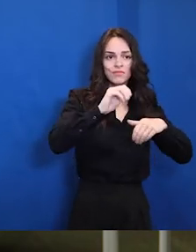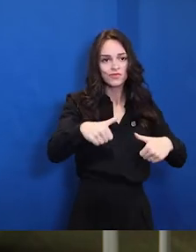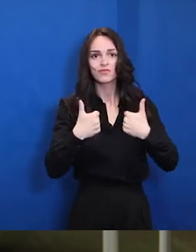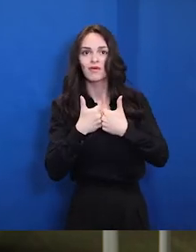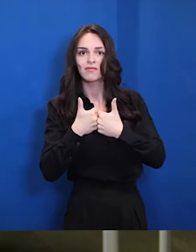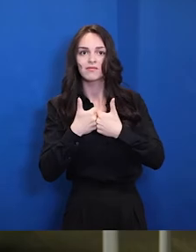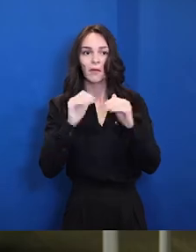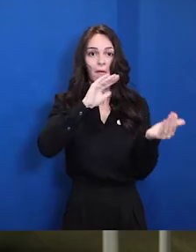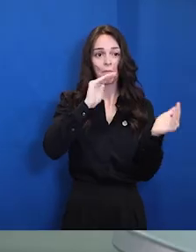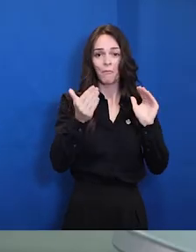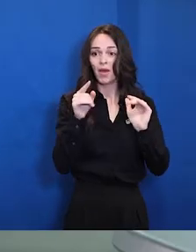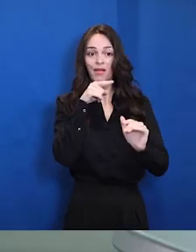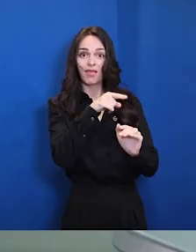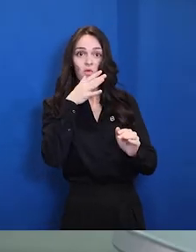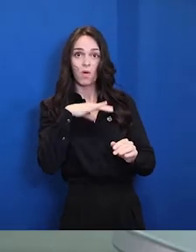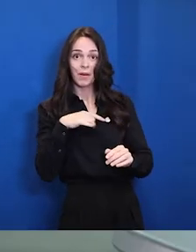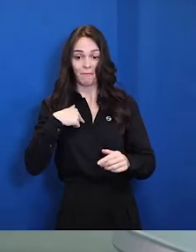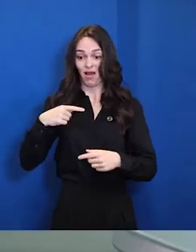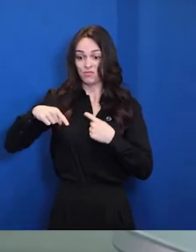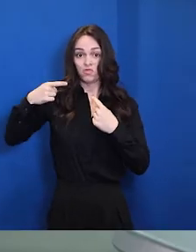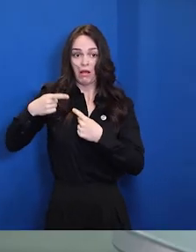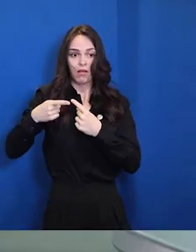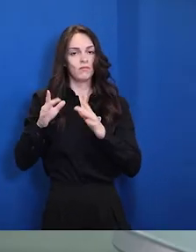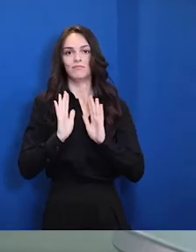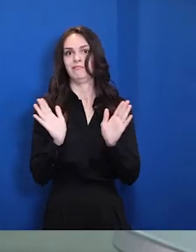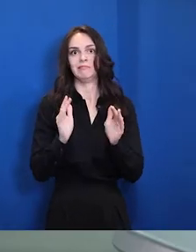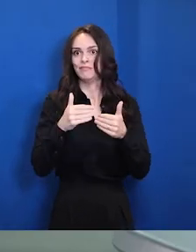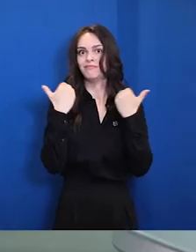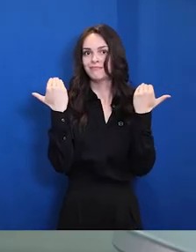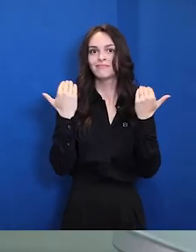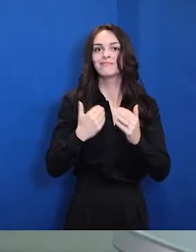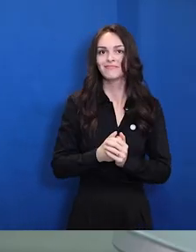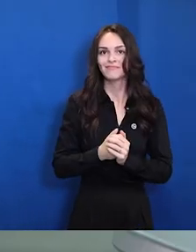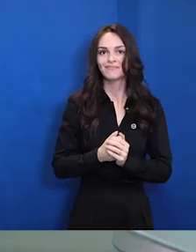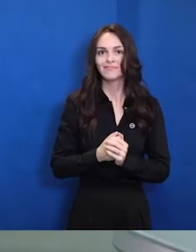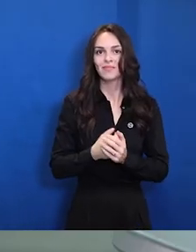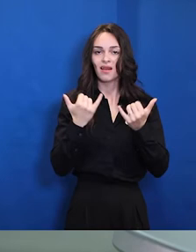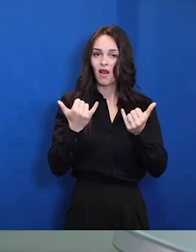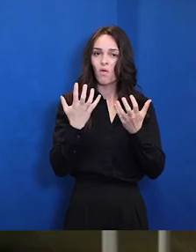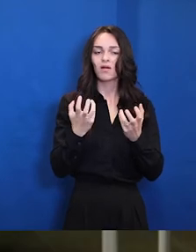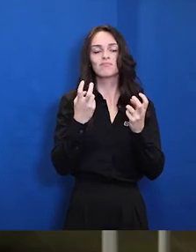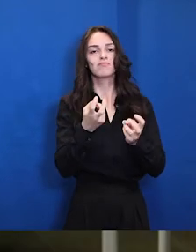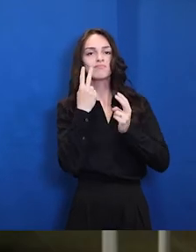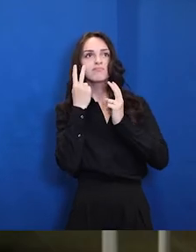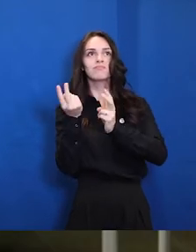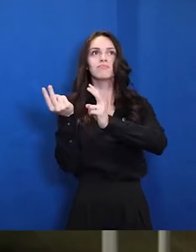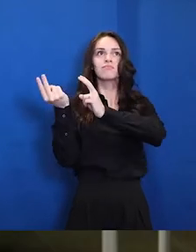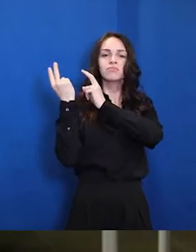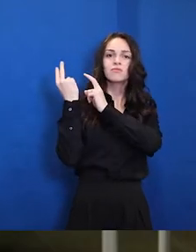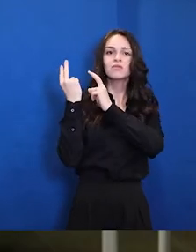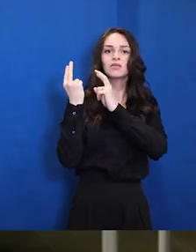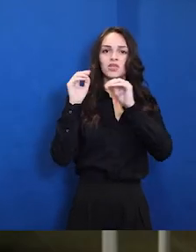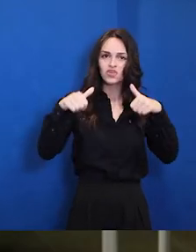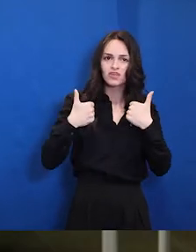her obstacles were. Compared to her, the difficulties I faced are not even worth mentioning. When we sit back